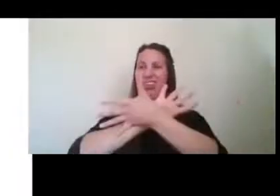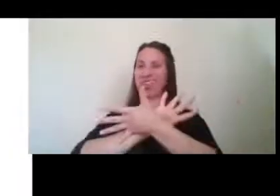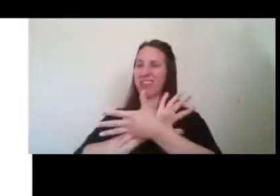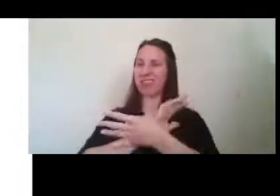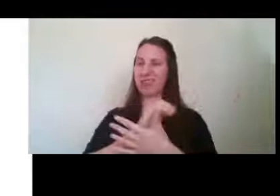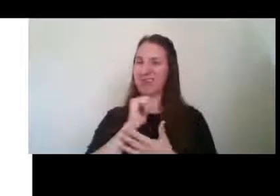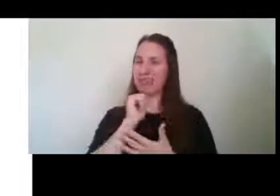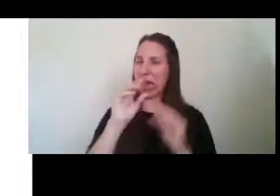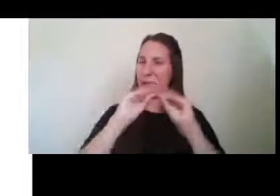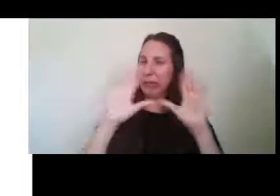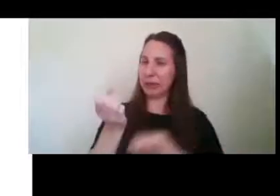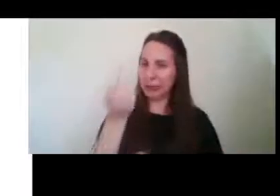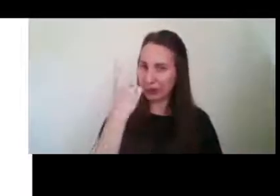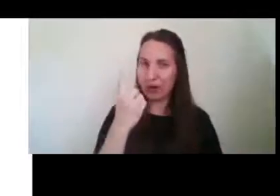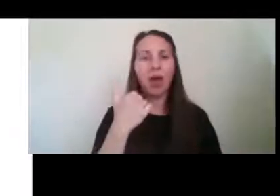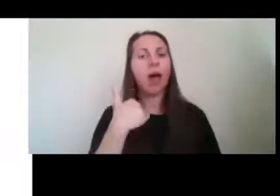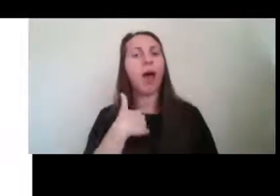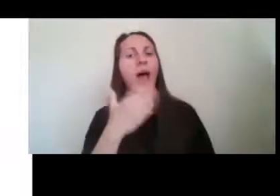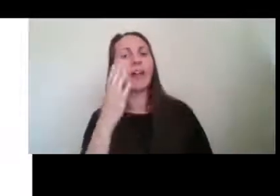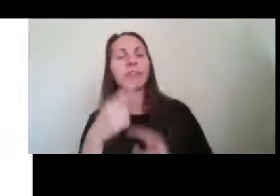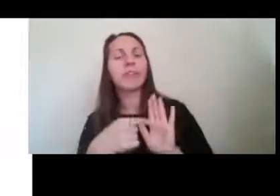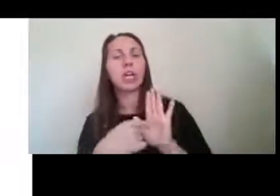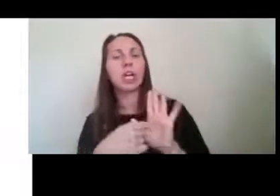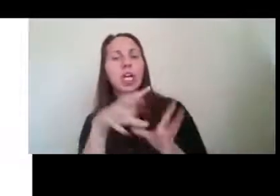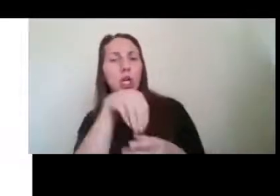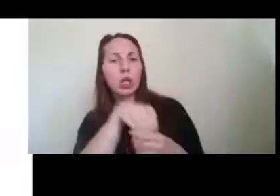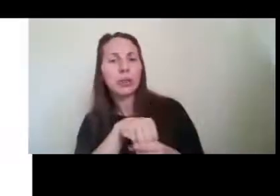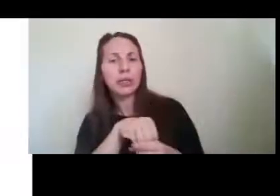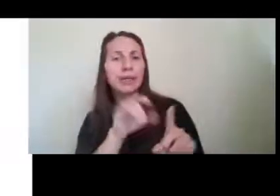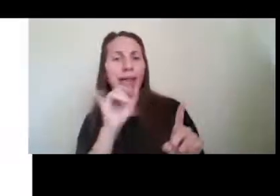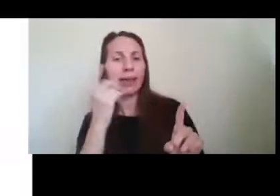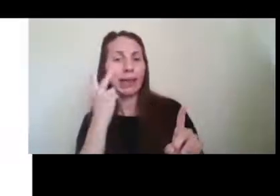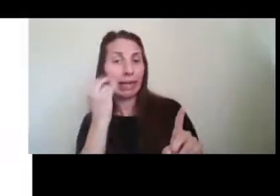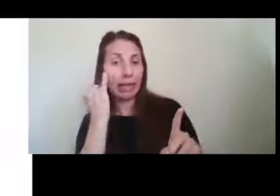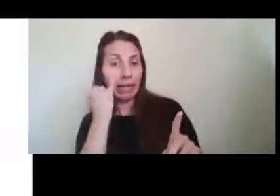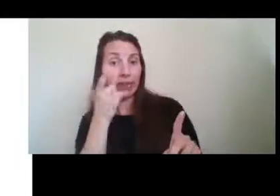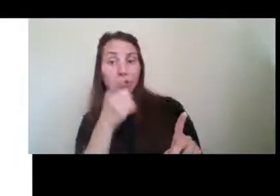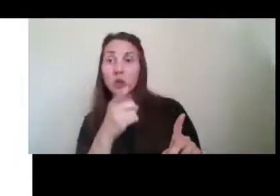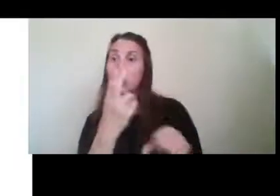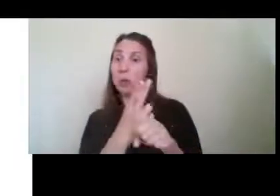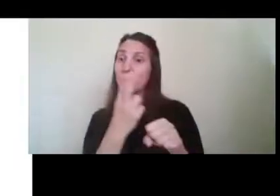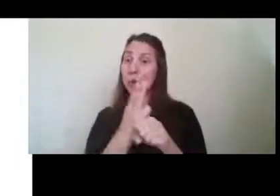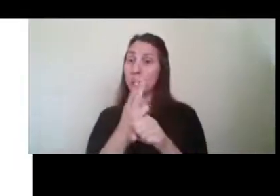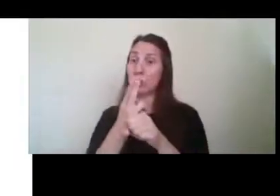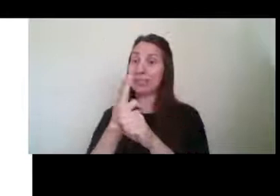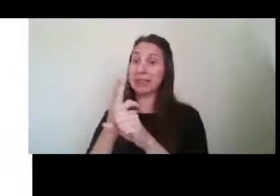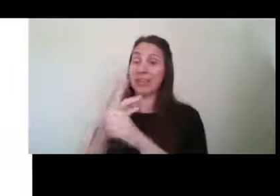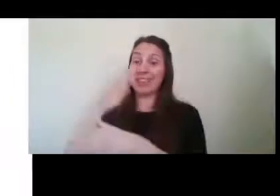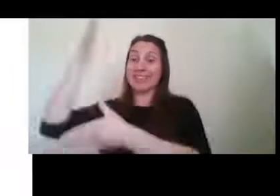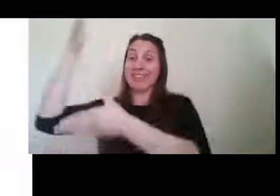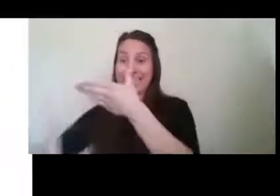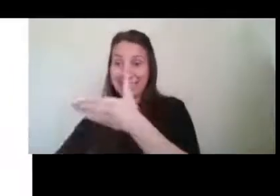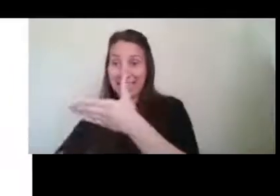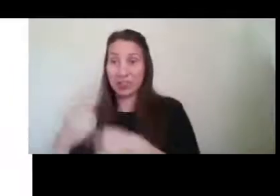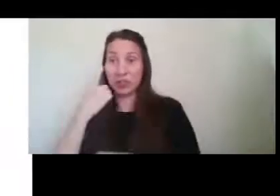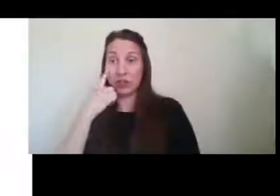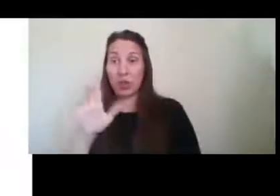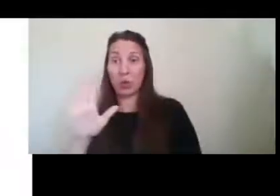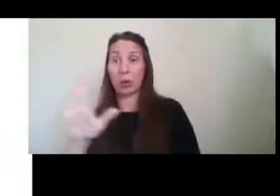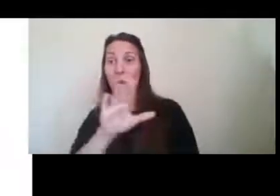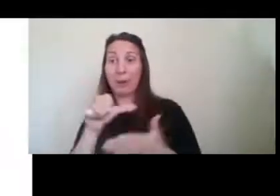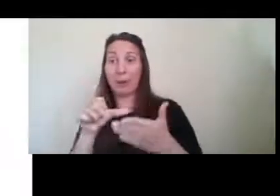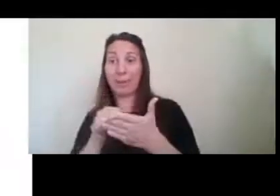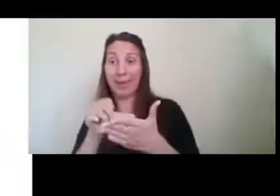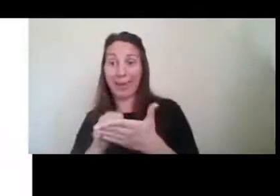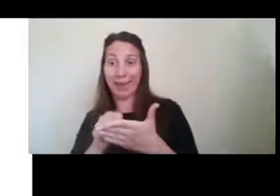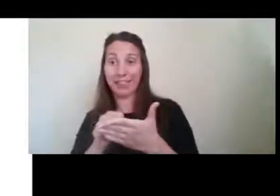example on my screen with the bullets. If you include the destination of your page as the actual link, instead of just saying click here, that's a good descriptive